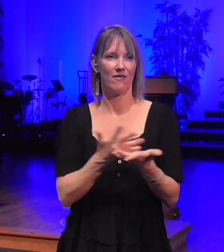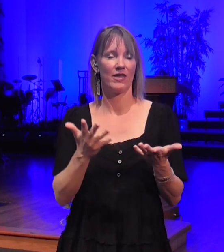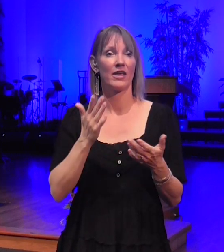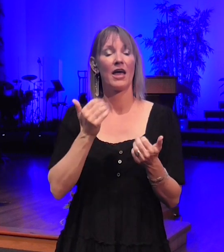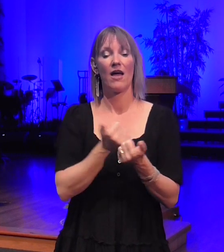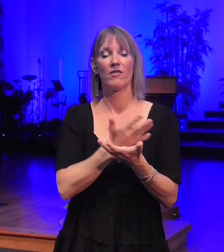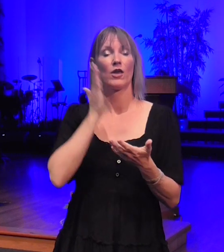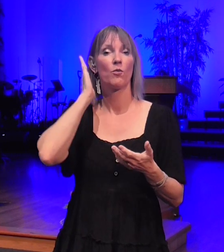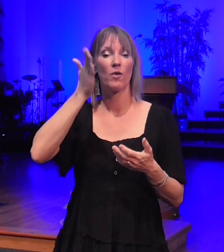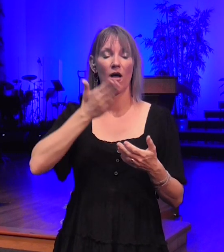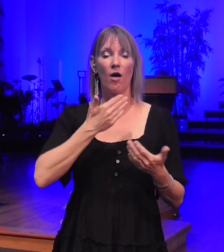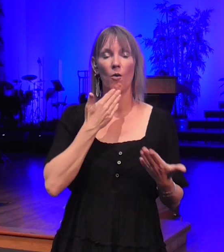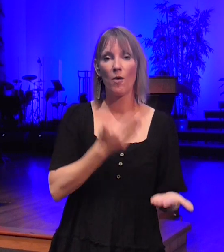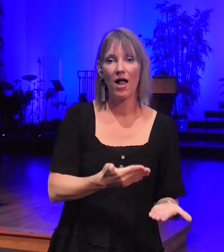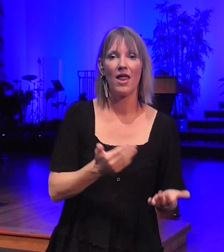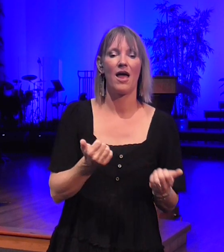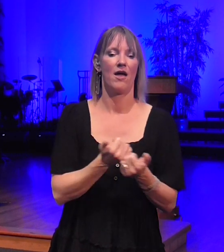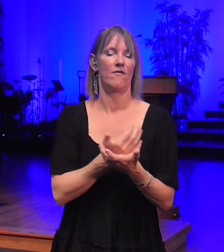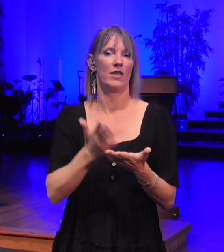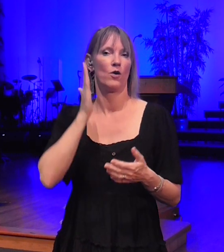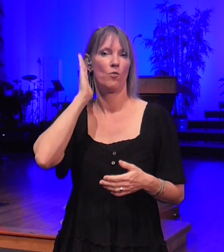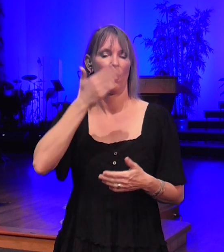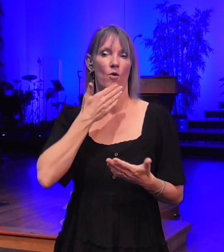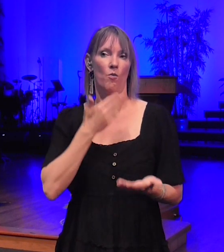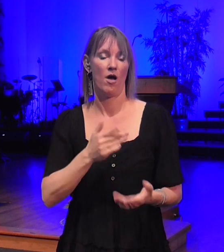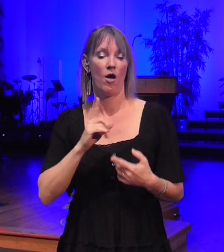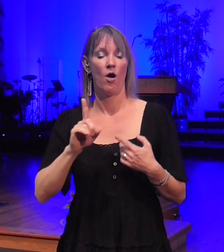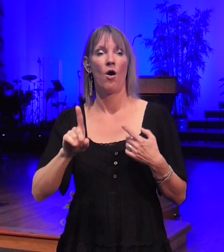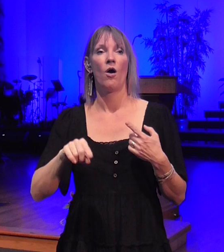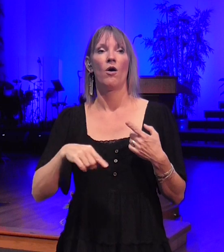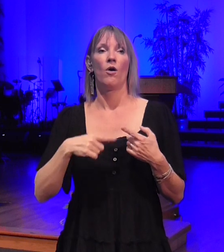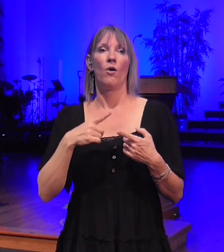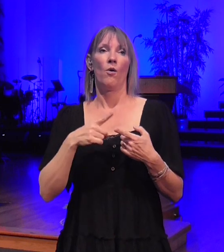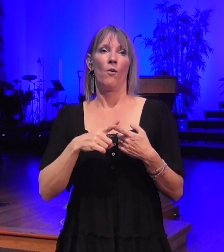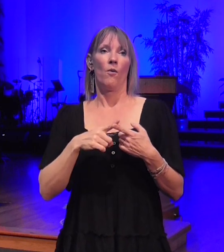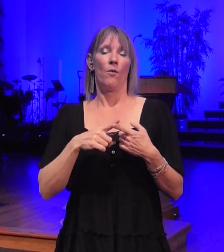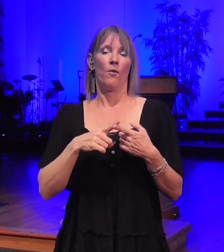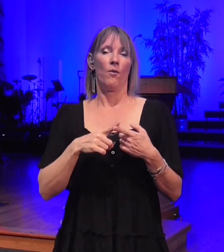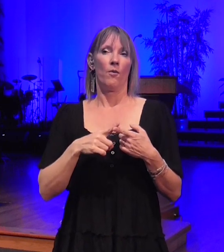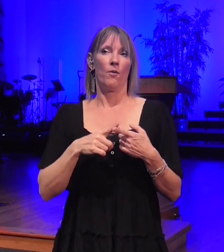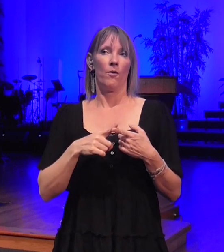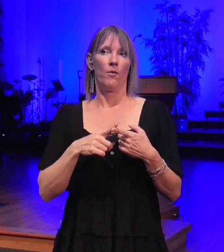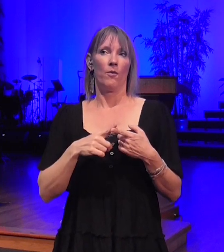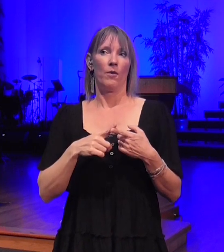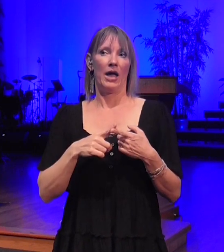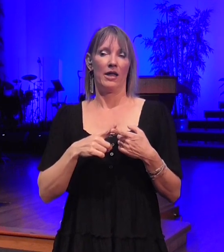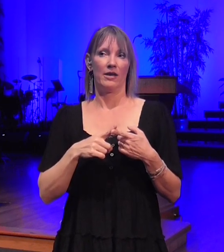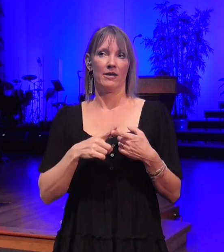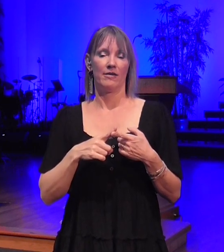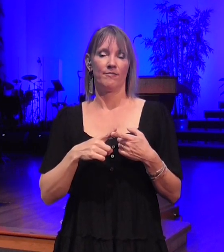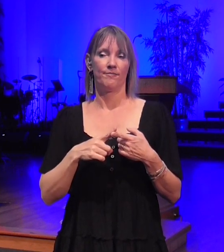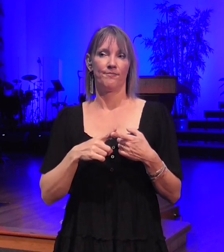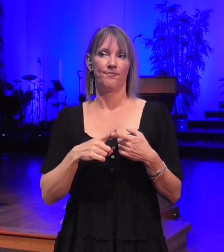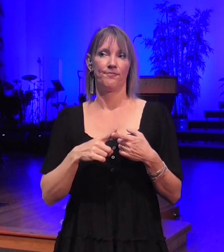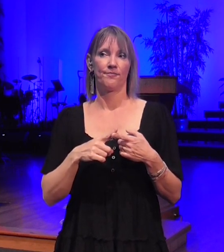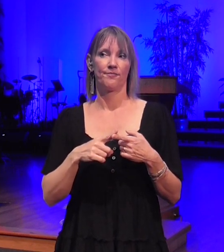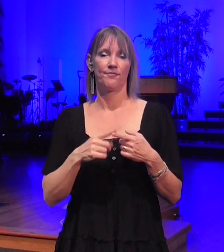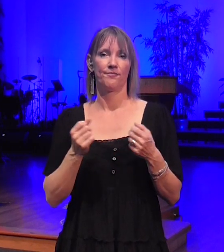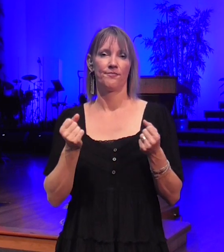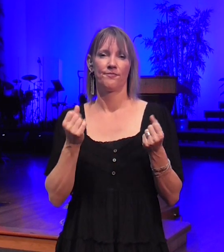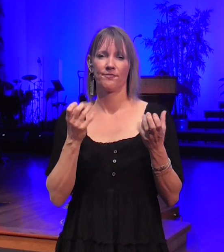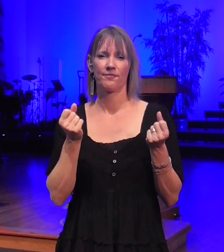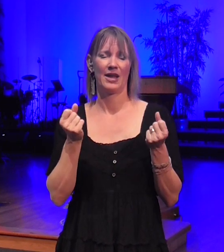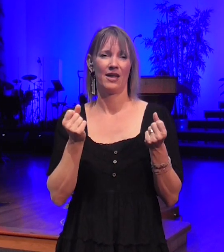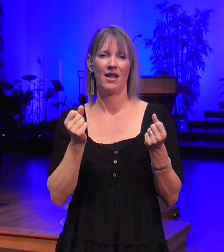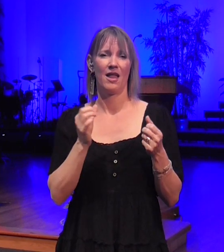manner of things shall be well, when the tongues of flame are enfolded into the crowned knot of fire, and the fire and the rose